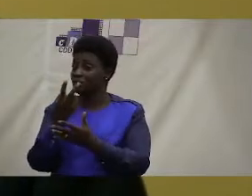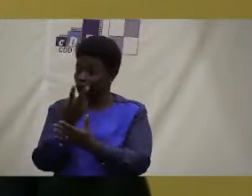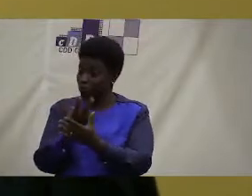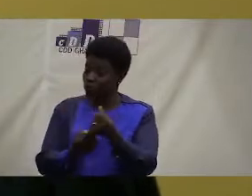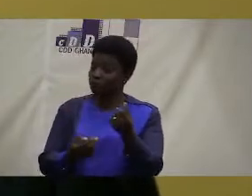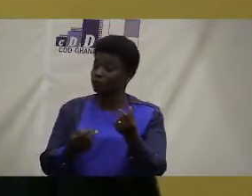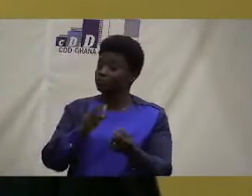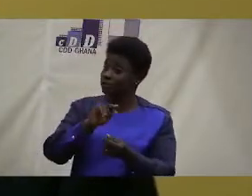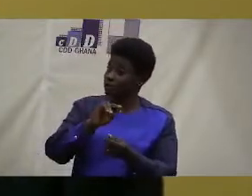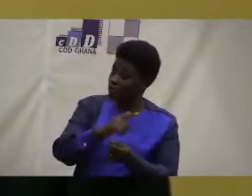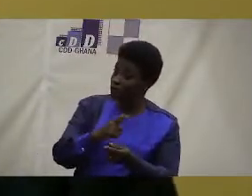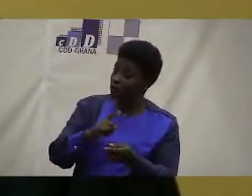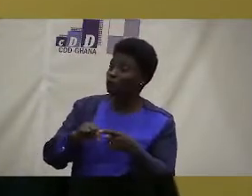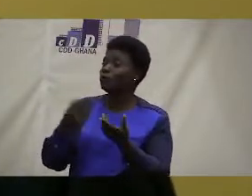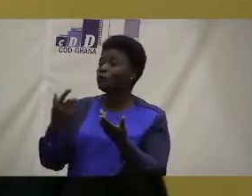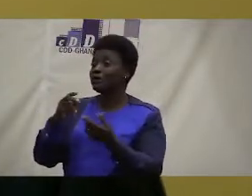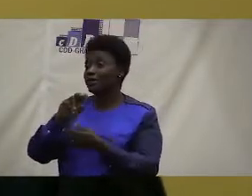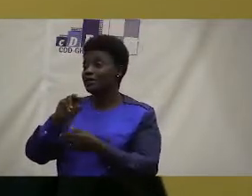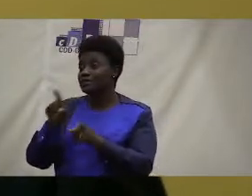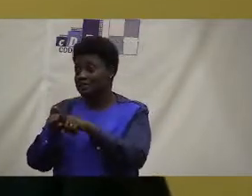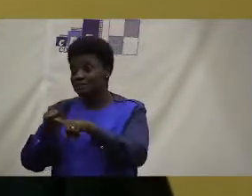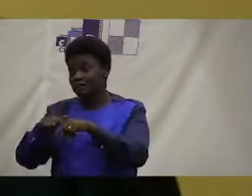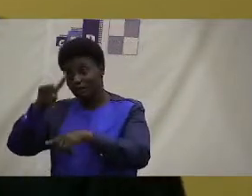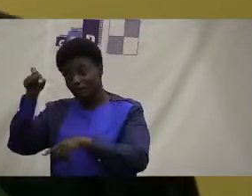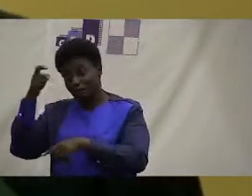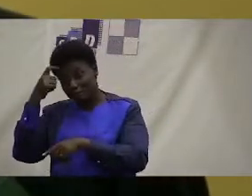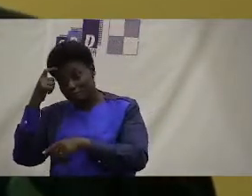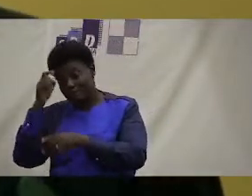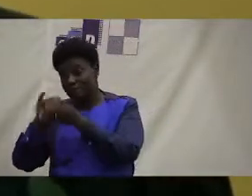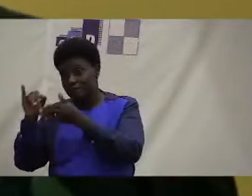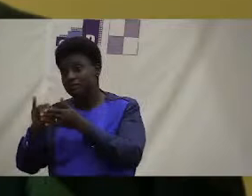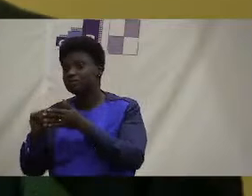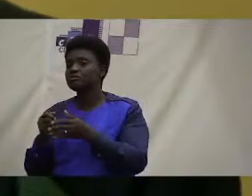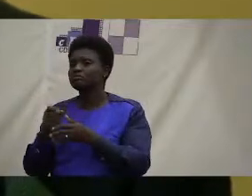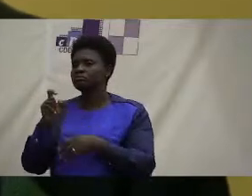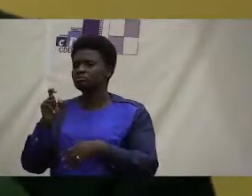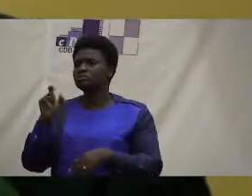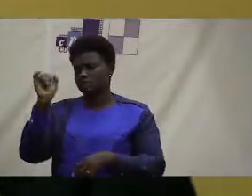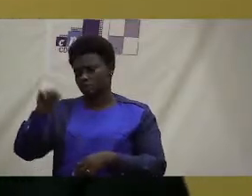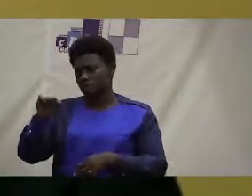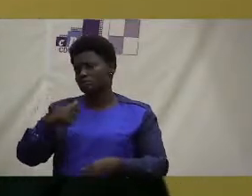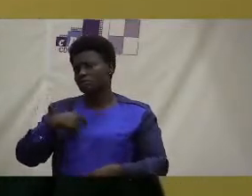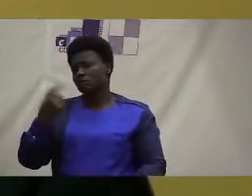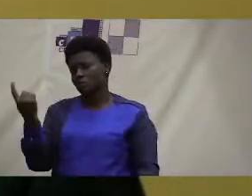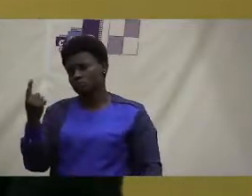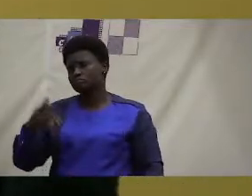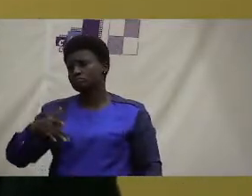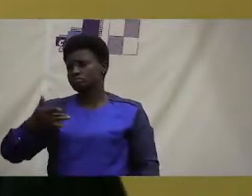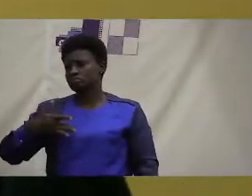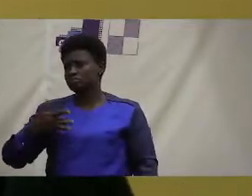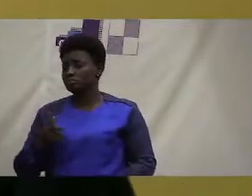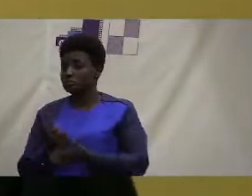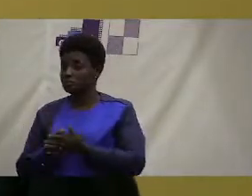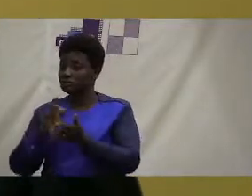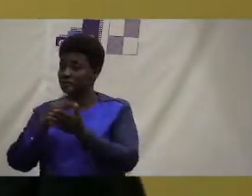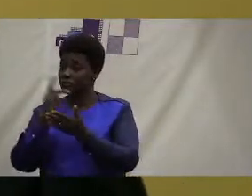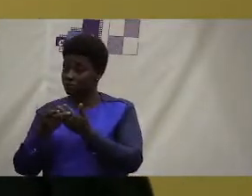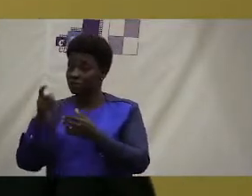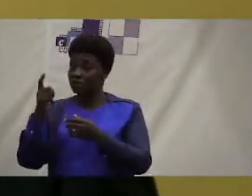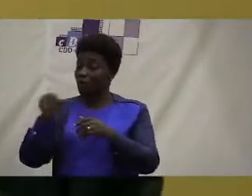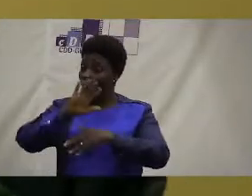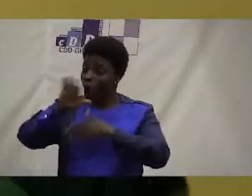accountability institutions, you agree, are not really independent. And it's always been said that our hope when it comes to